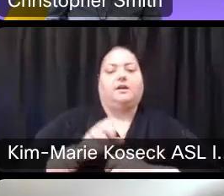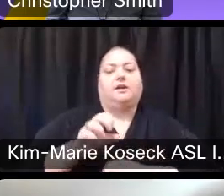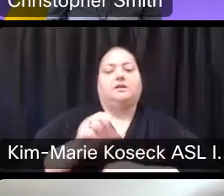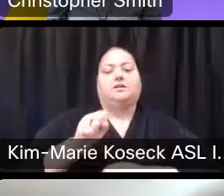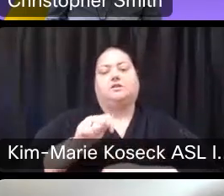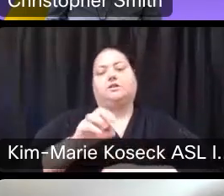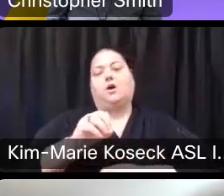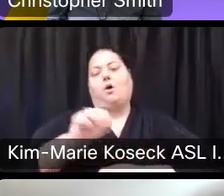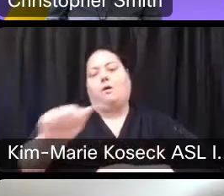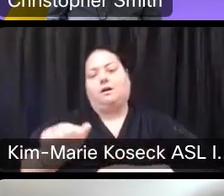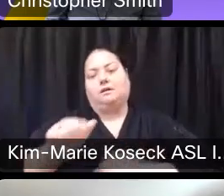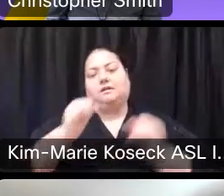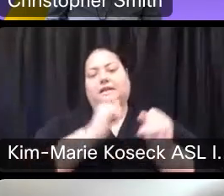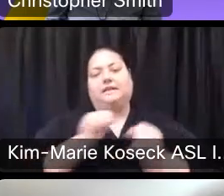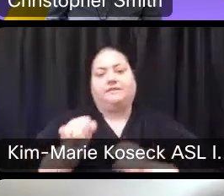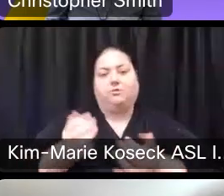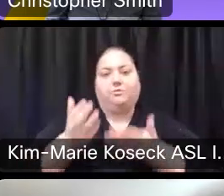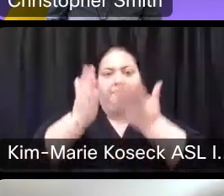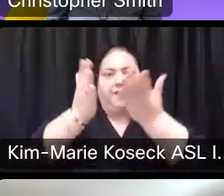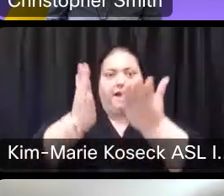other systems, individual providers,